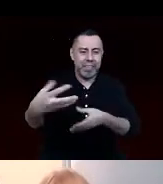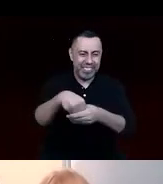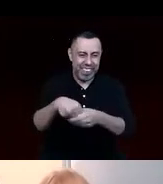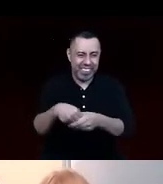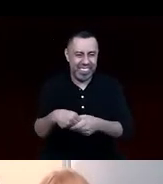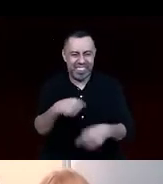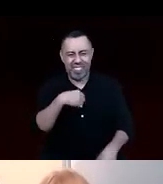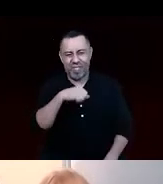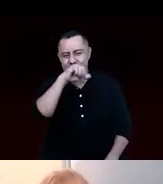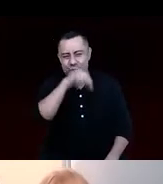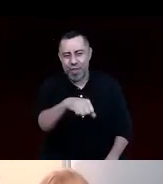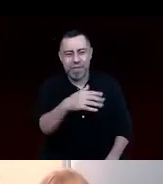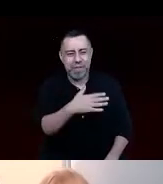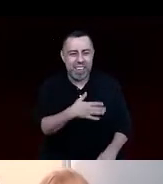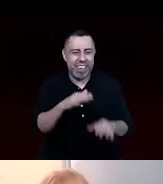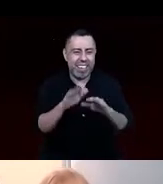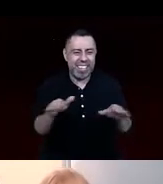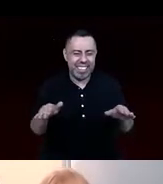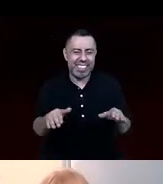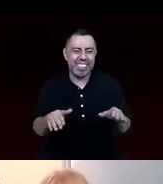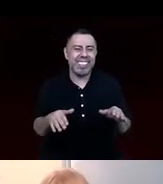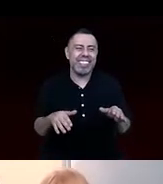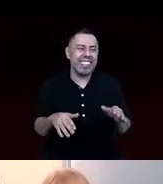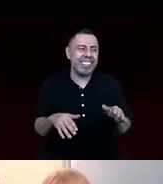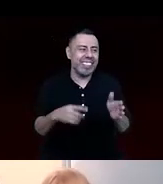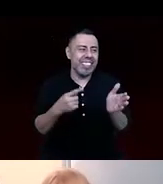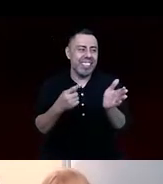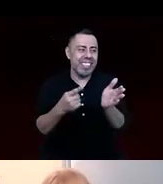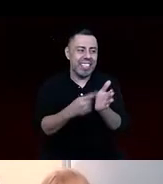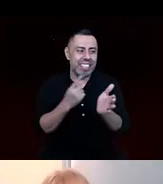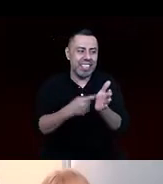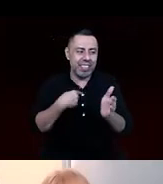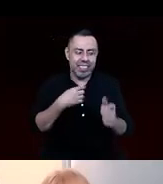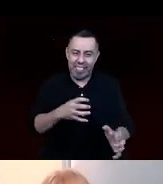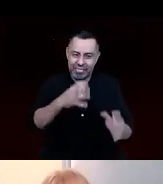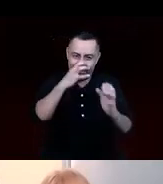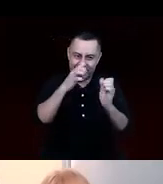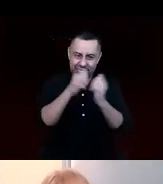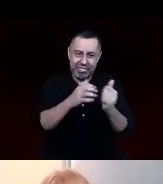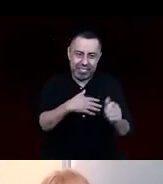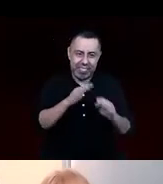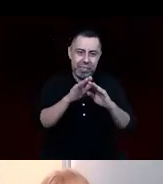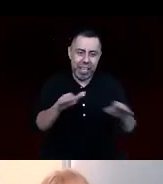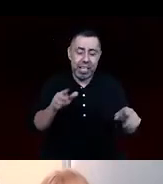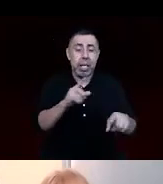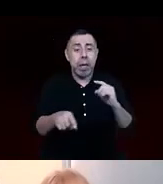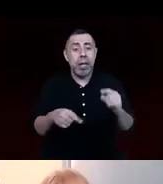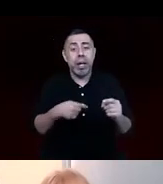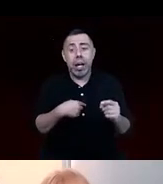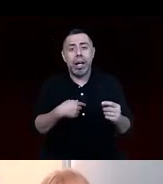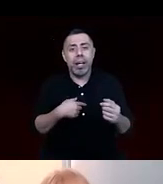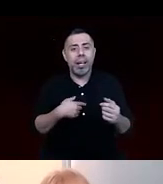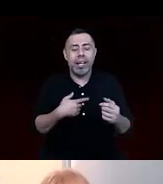love my children. Sometimes I'm a little hard on them, but I live for